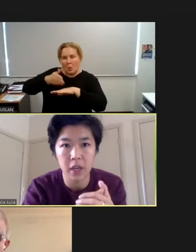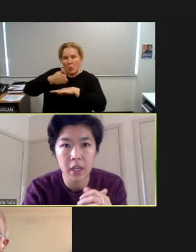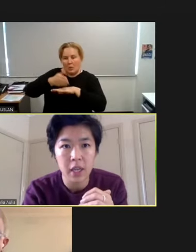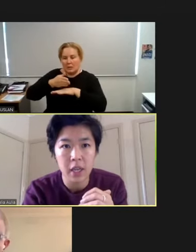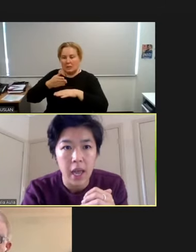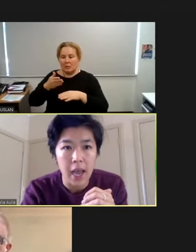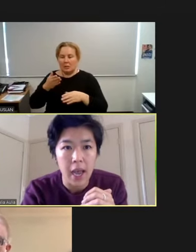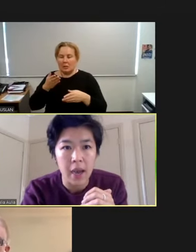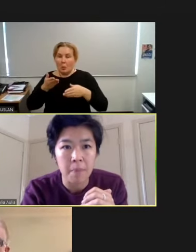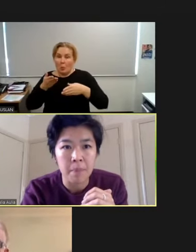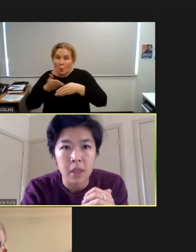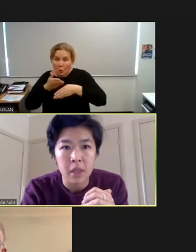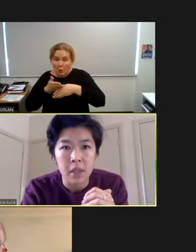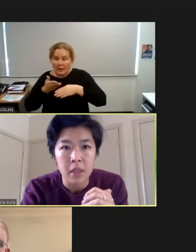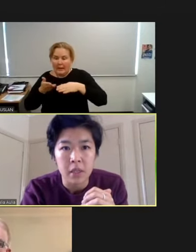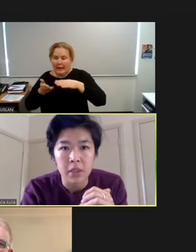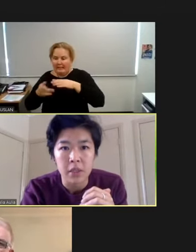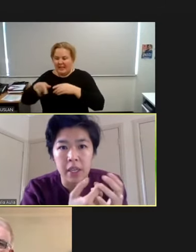have not.